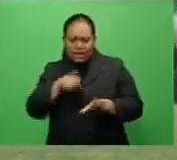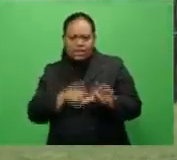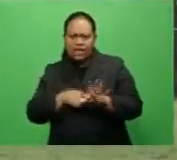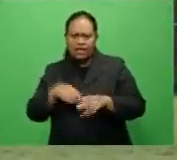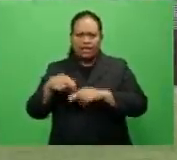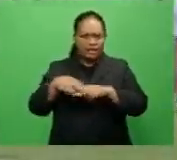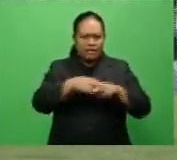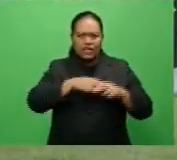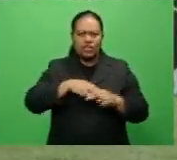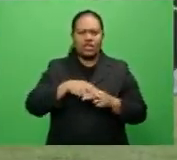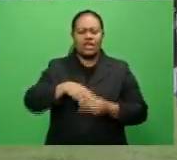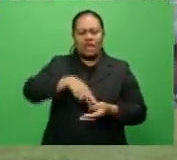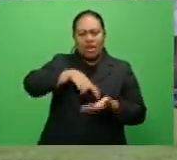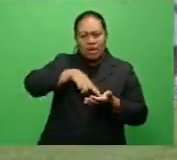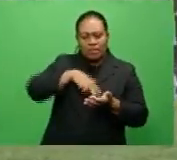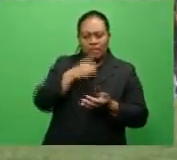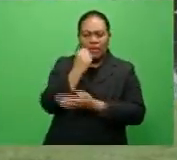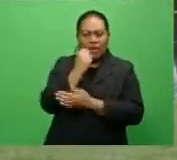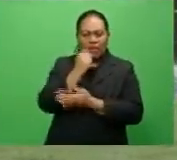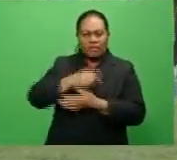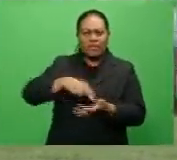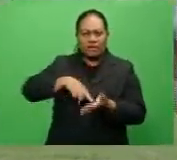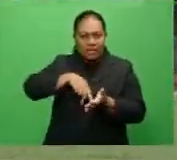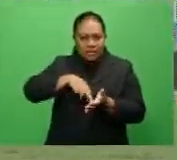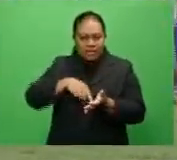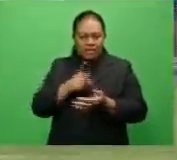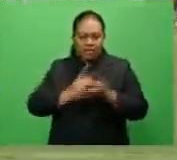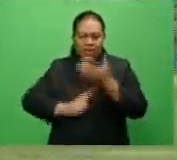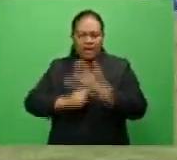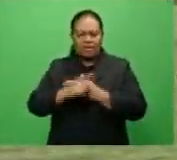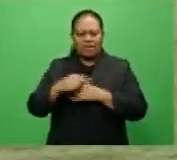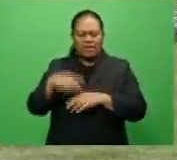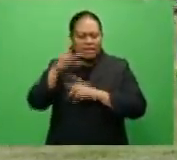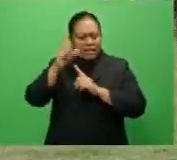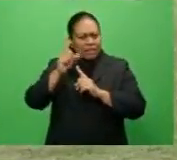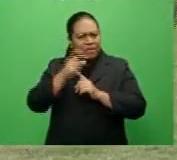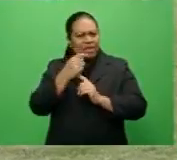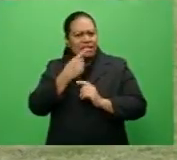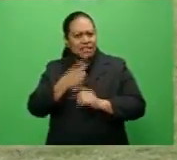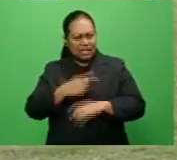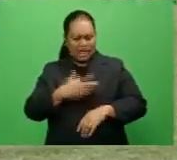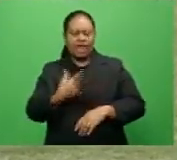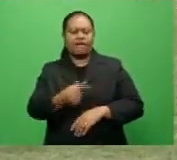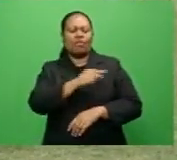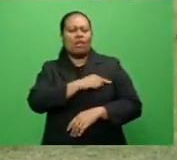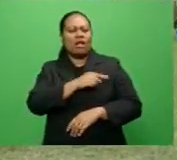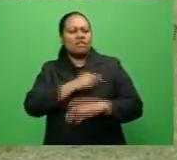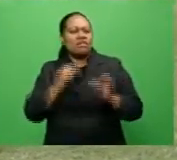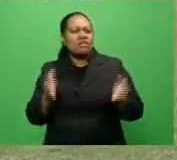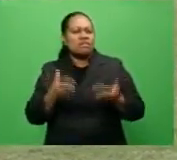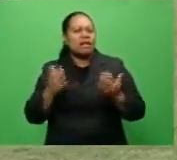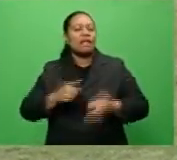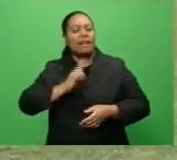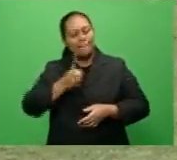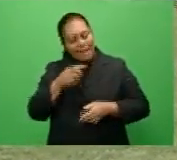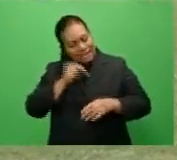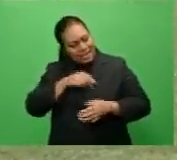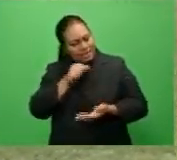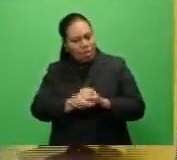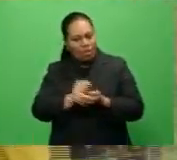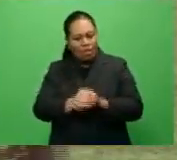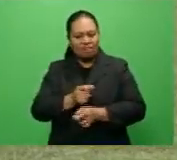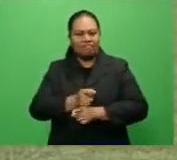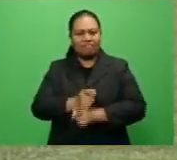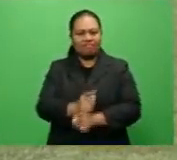National Rugby League Vodafone Cup, the former Fiji Mbathi captain says Fiji has quality players who need proper guidance. With more than